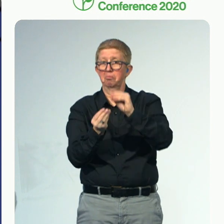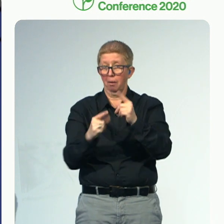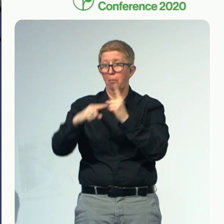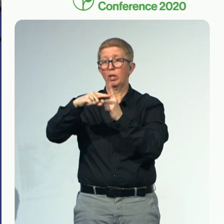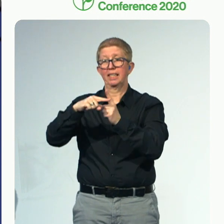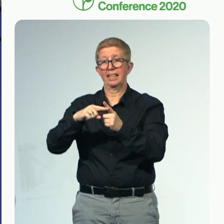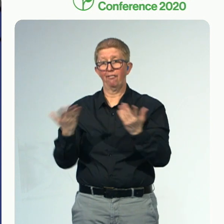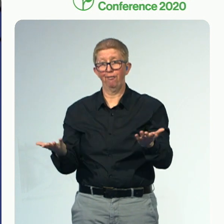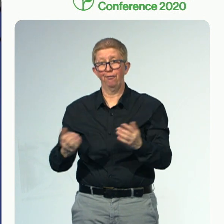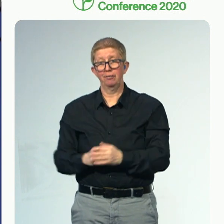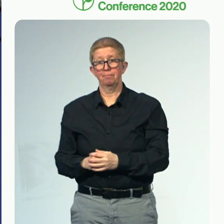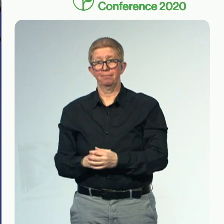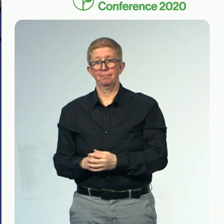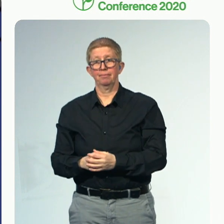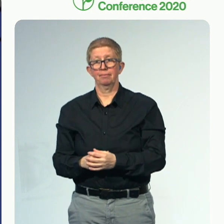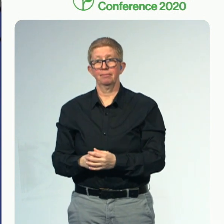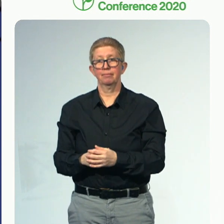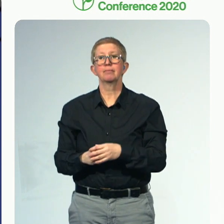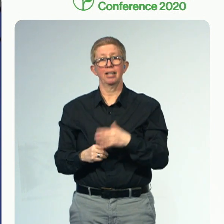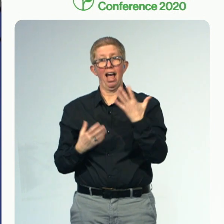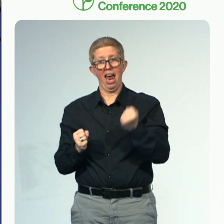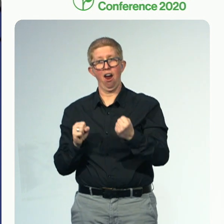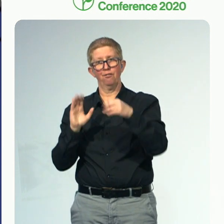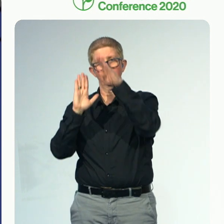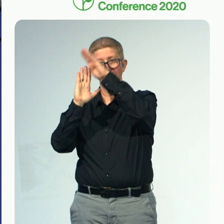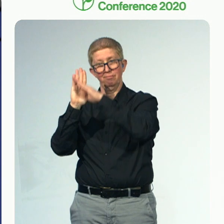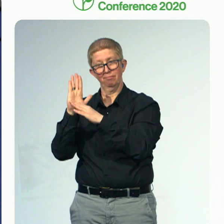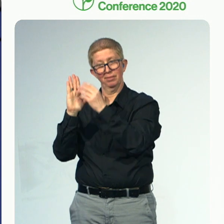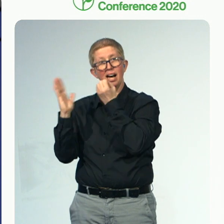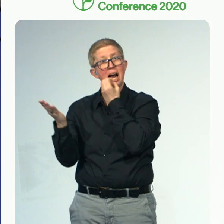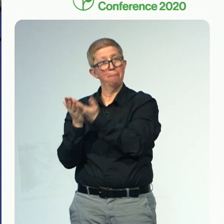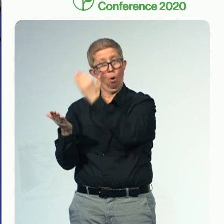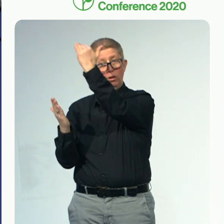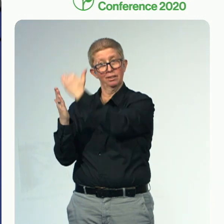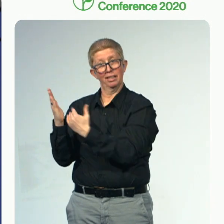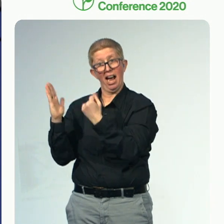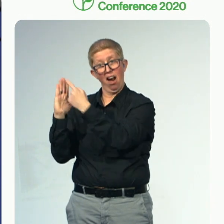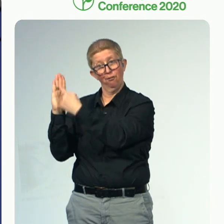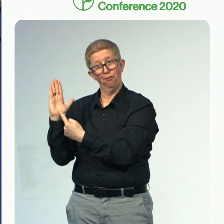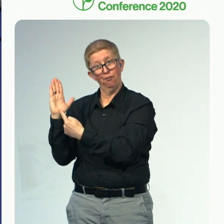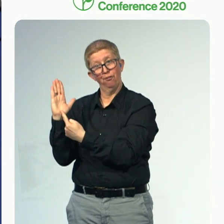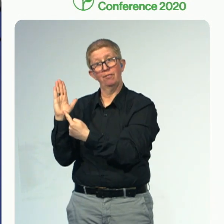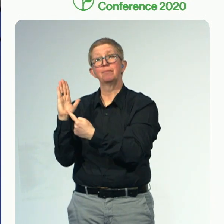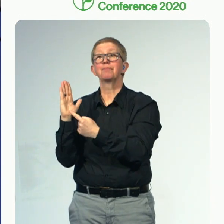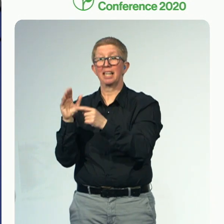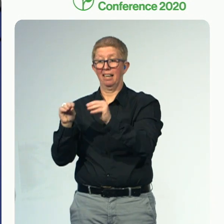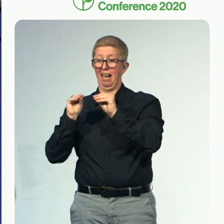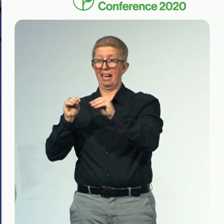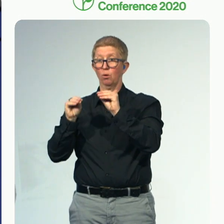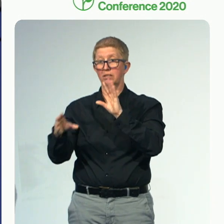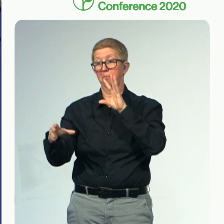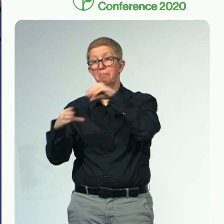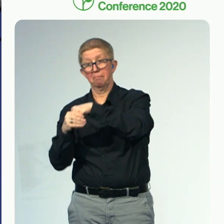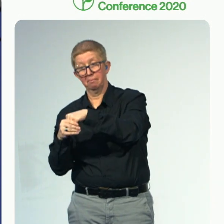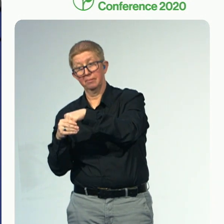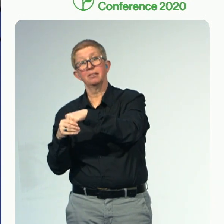report on how inclusive education actually has a positive impact on social inclusion later in life. You know, all the evidence is there. We need to be sharing it, and